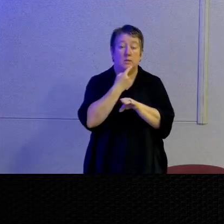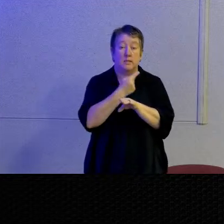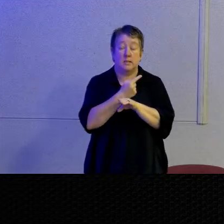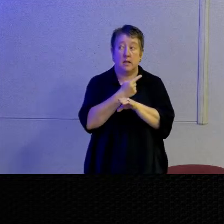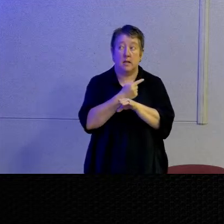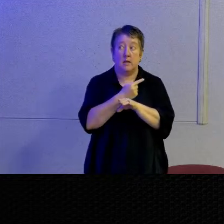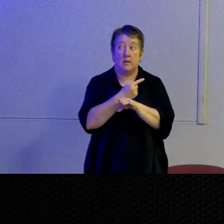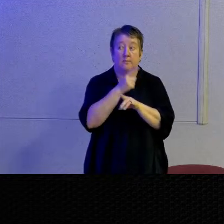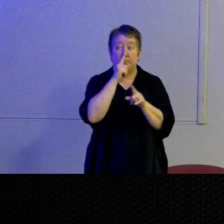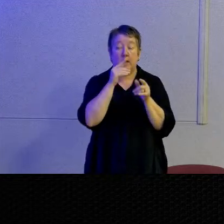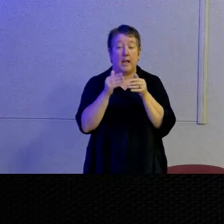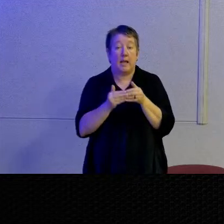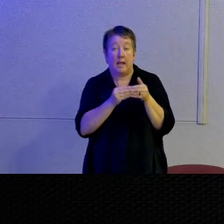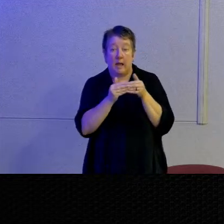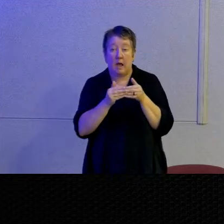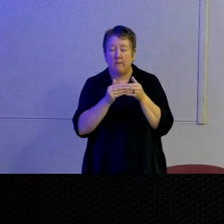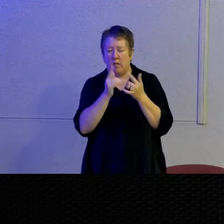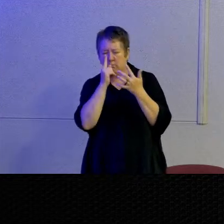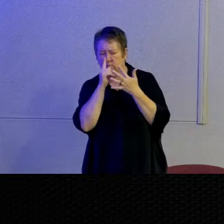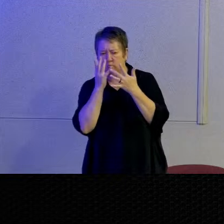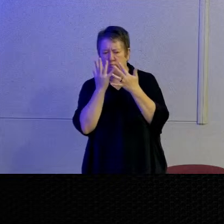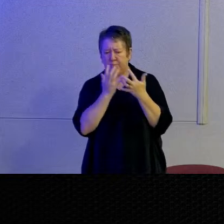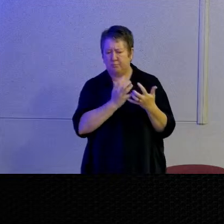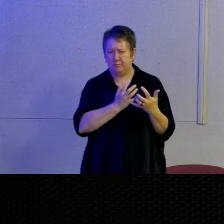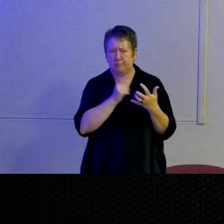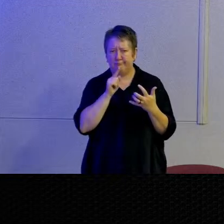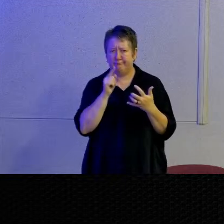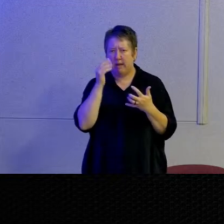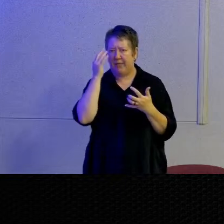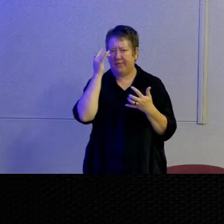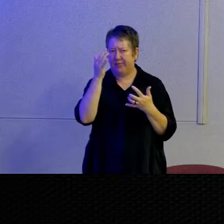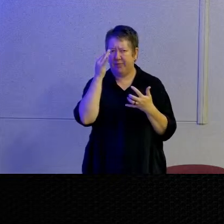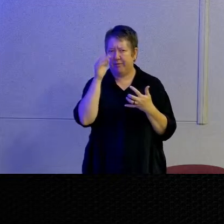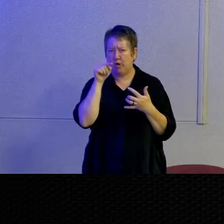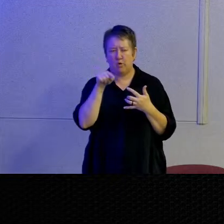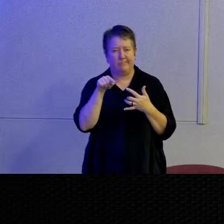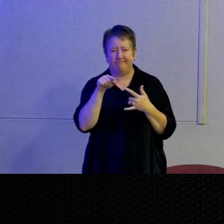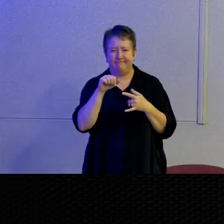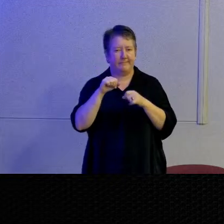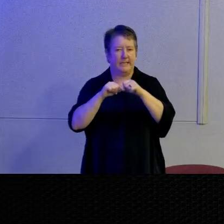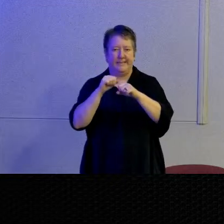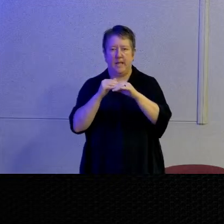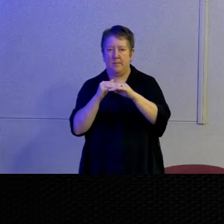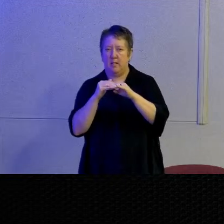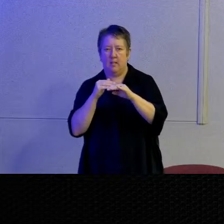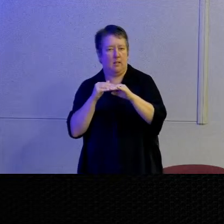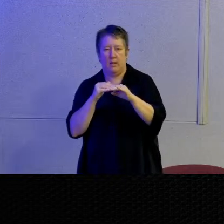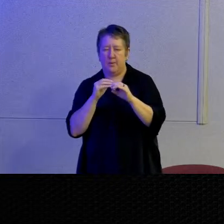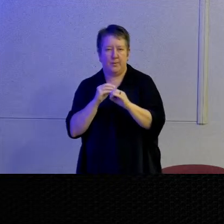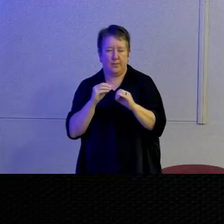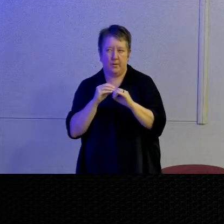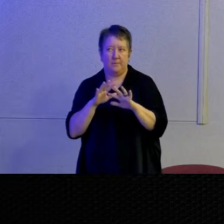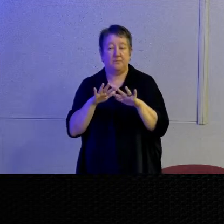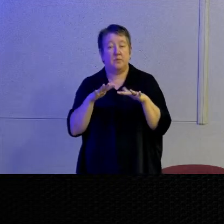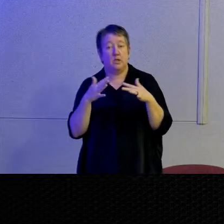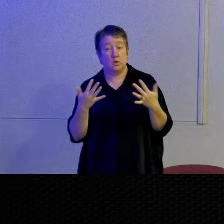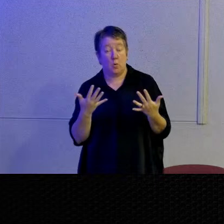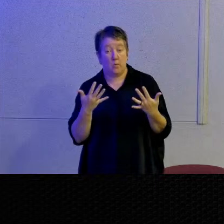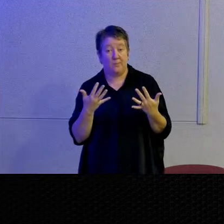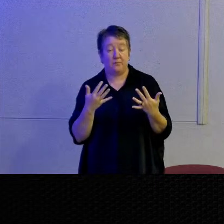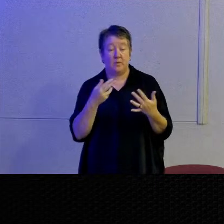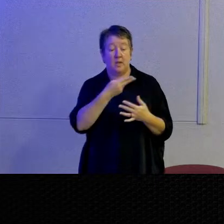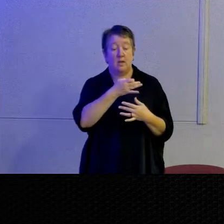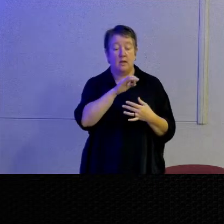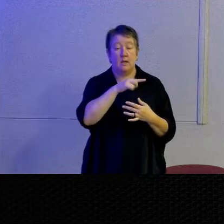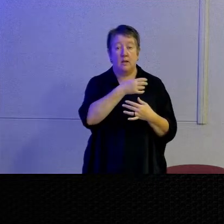careful calculations indicate that that theory is intrinsically unstable. So everything about the